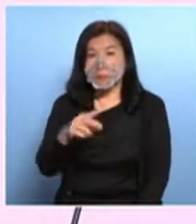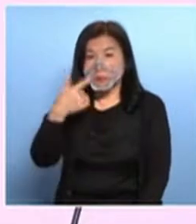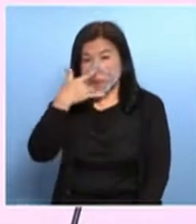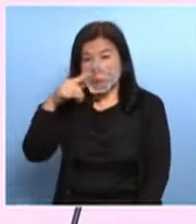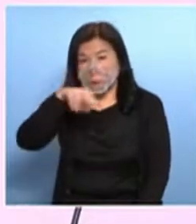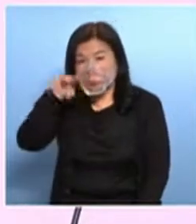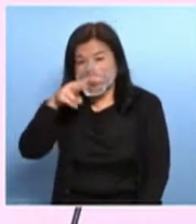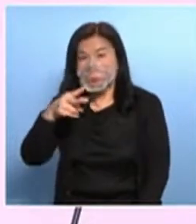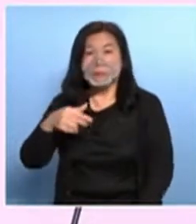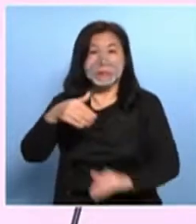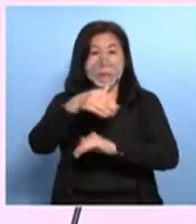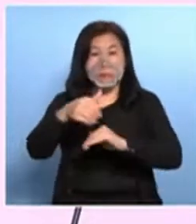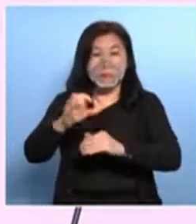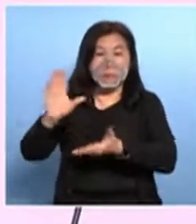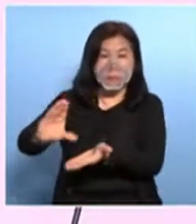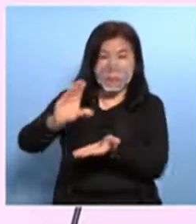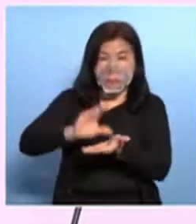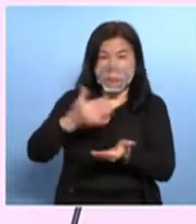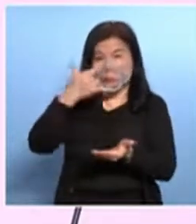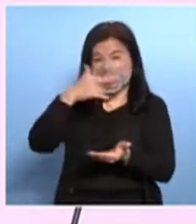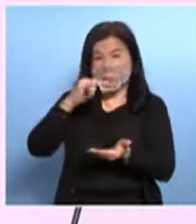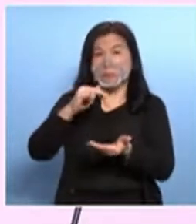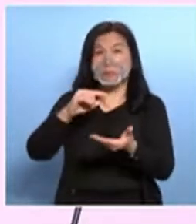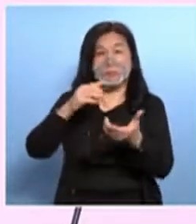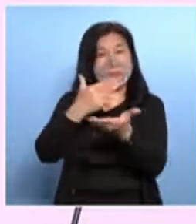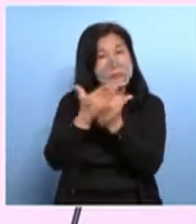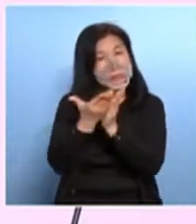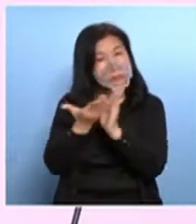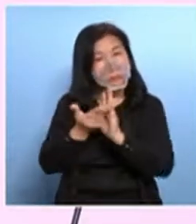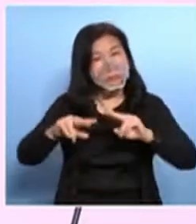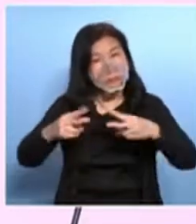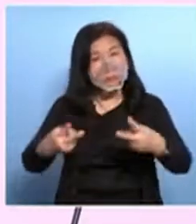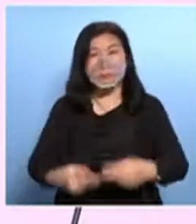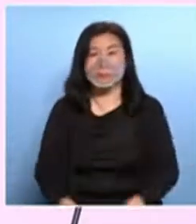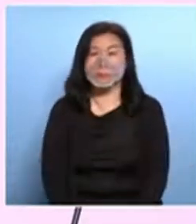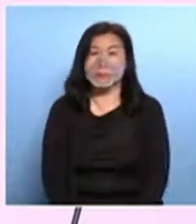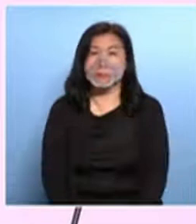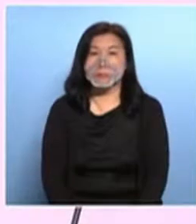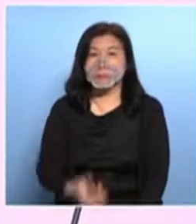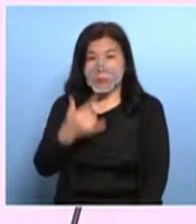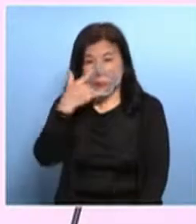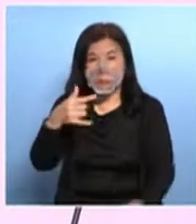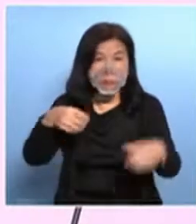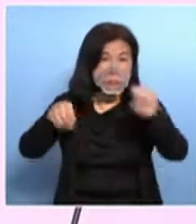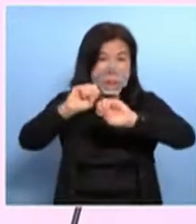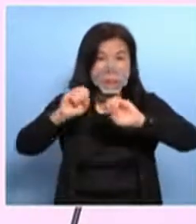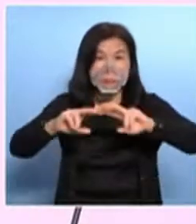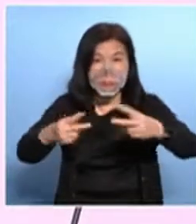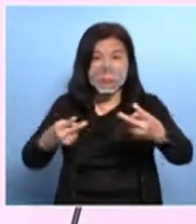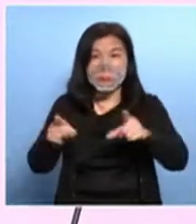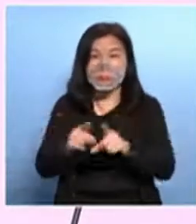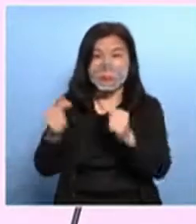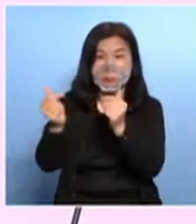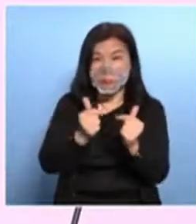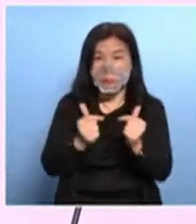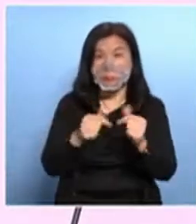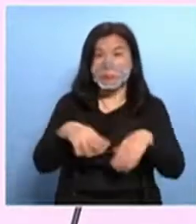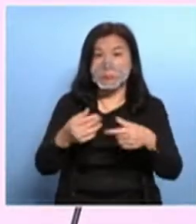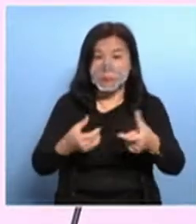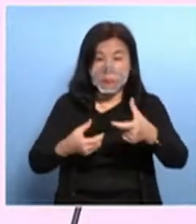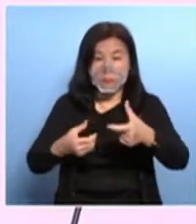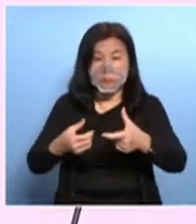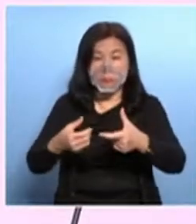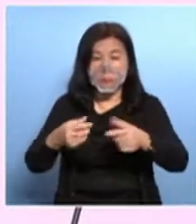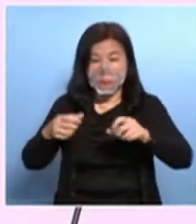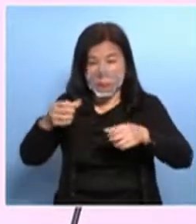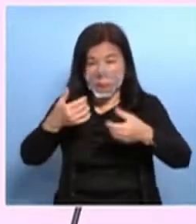elements into Hong Kong's economic development. Innovation and technology development. Continuous